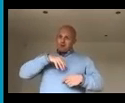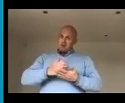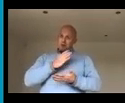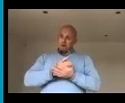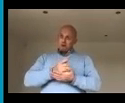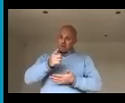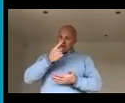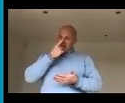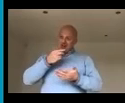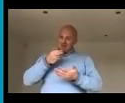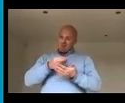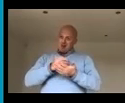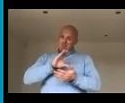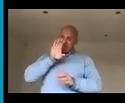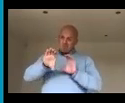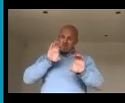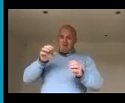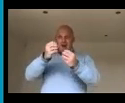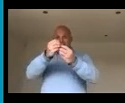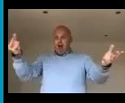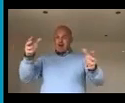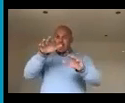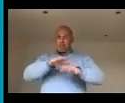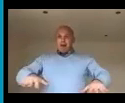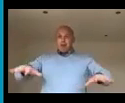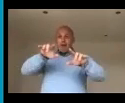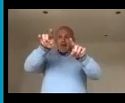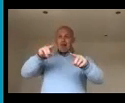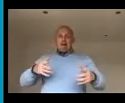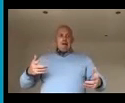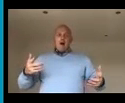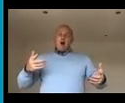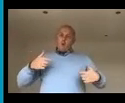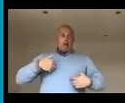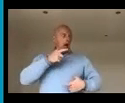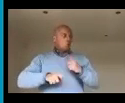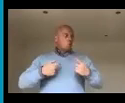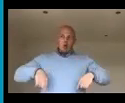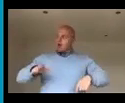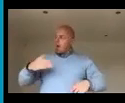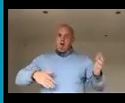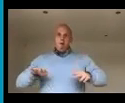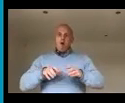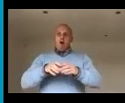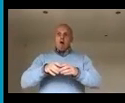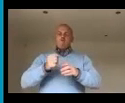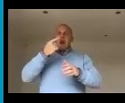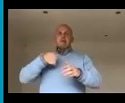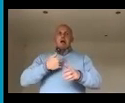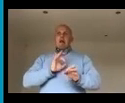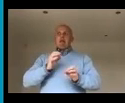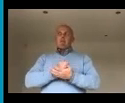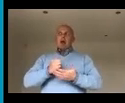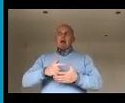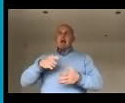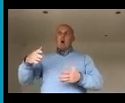possible. And we know there's a lot of people that have just got up and running and basically done things within their community